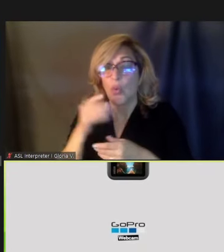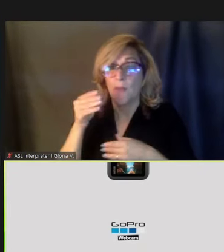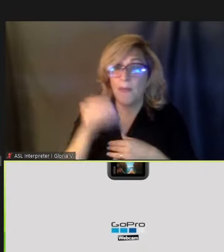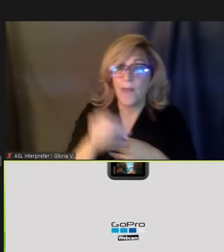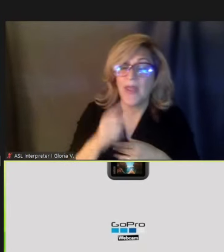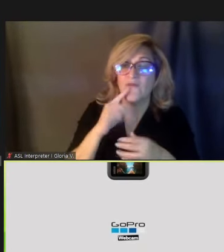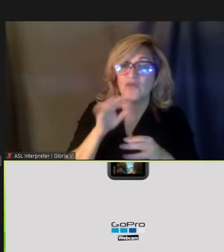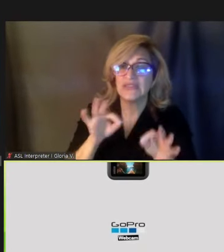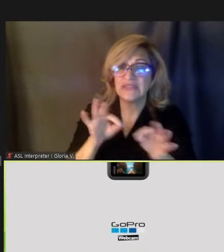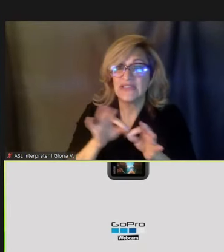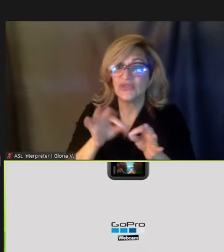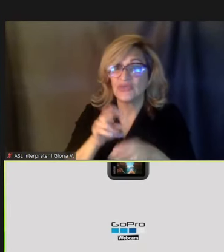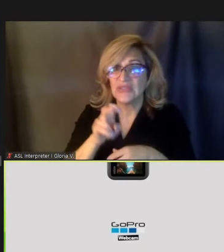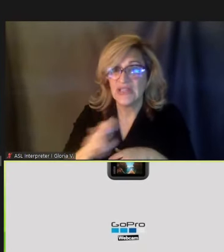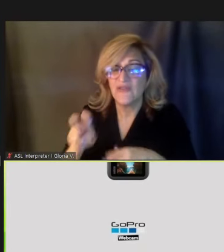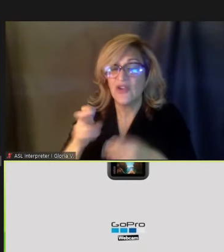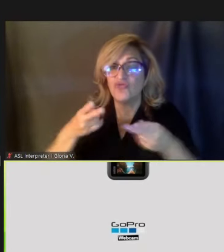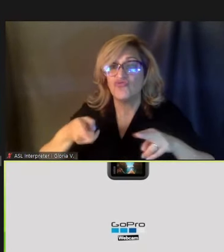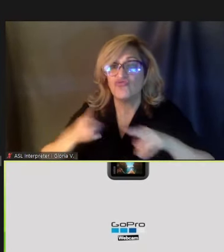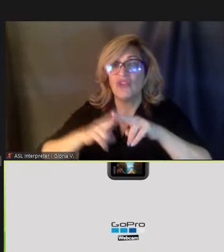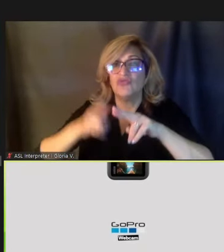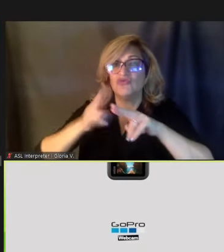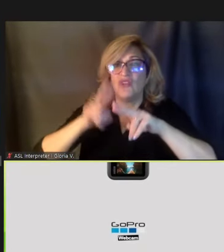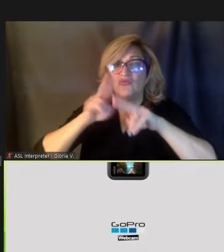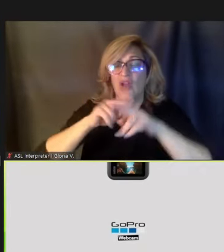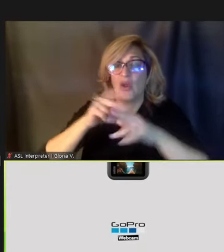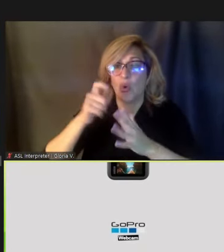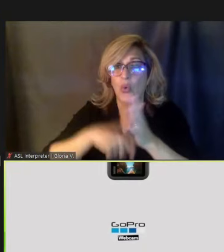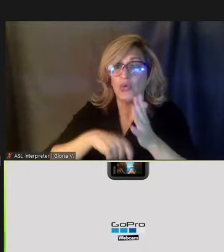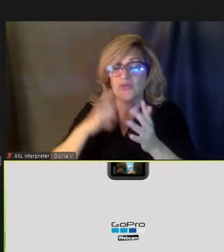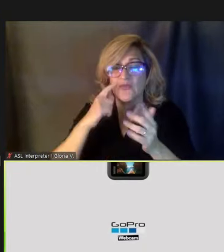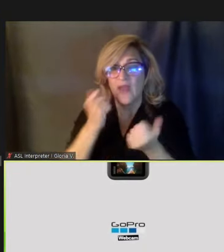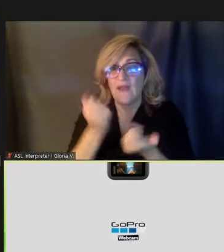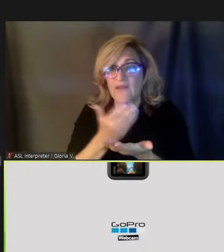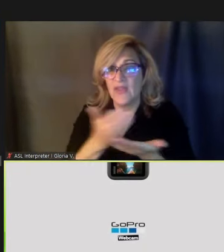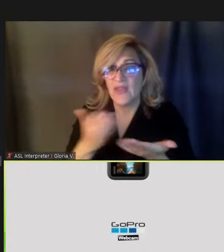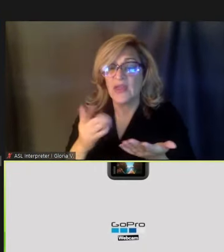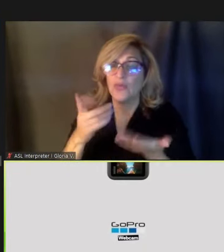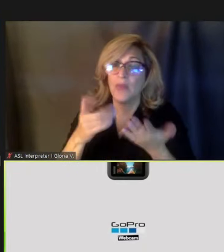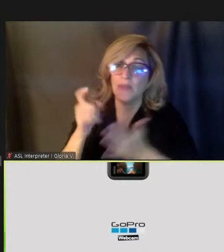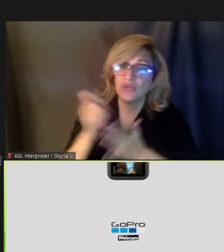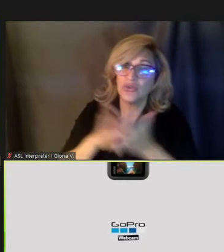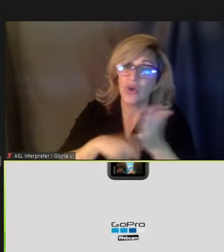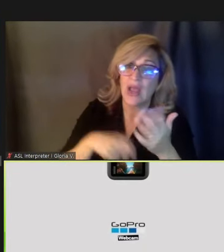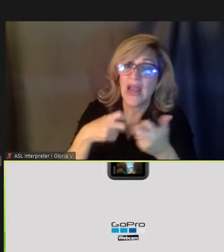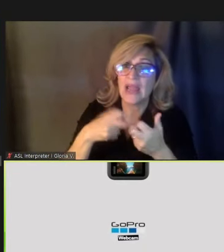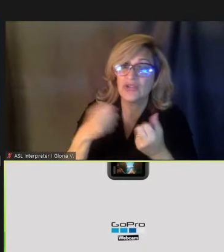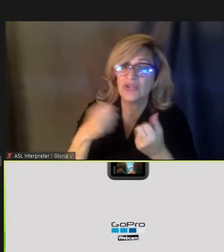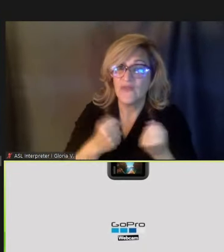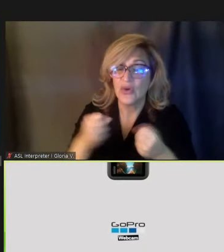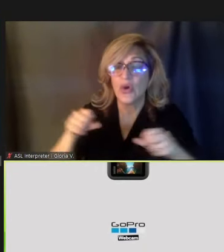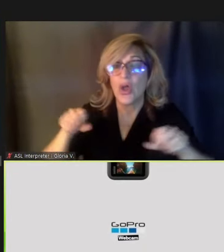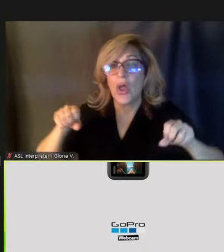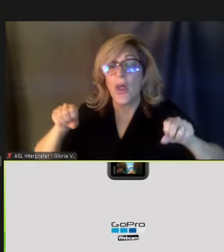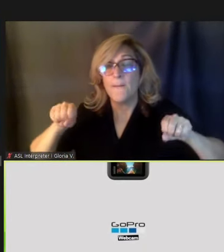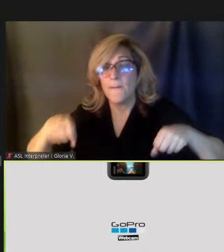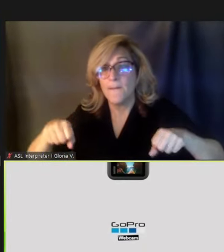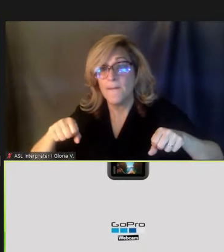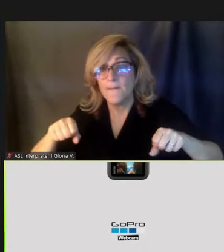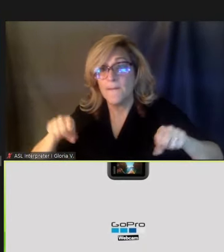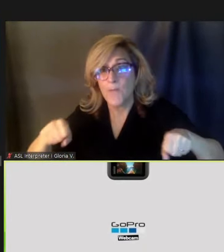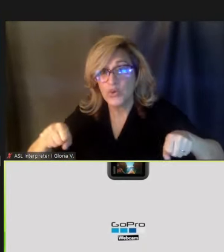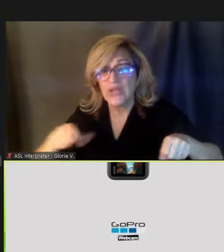deliveries and rising the cost of everyday goods. You will also be charging probably electric vehicles and motorcyclists who are